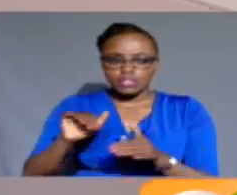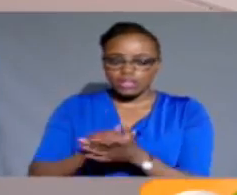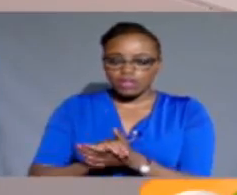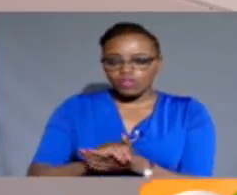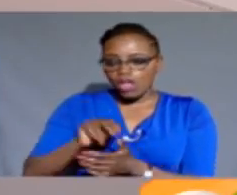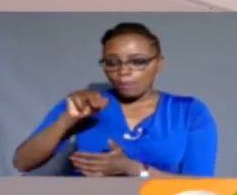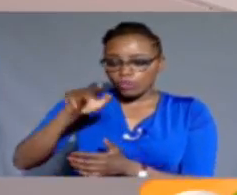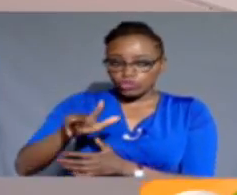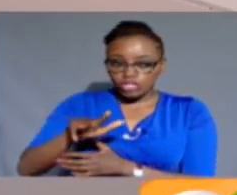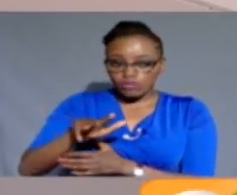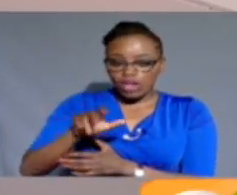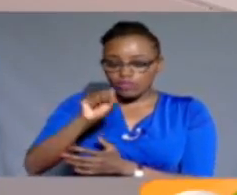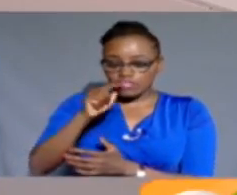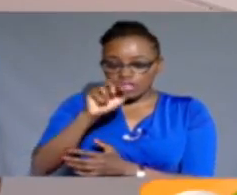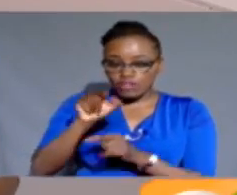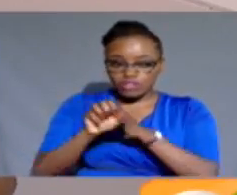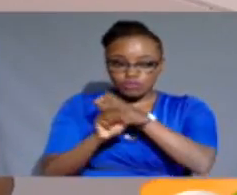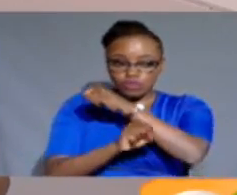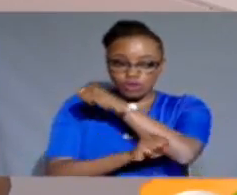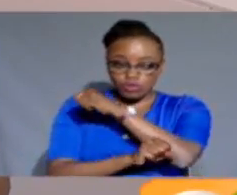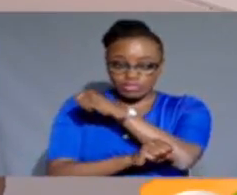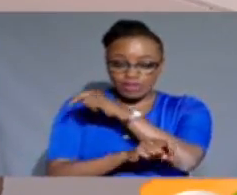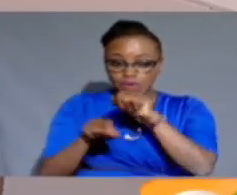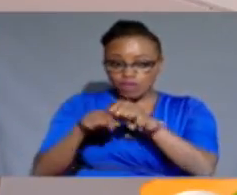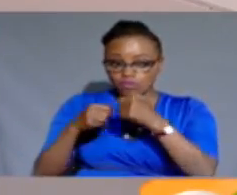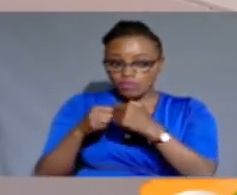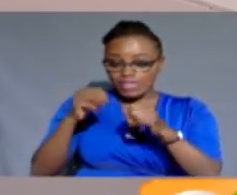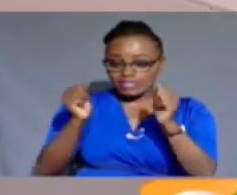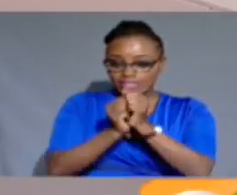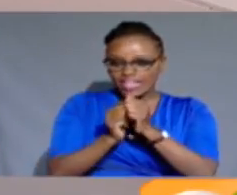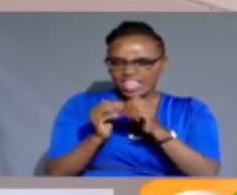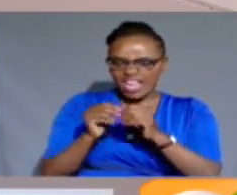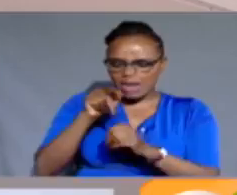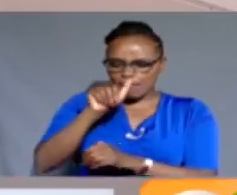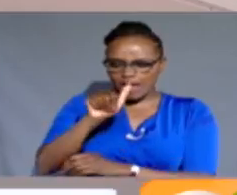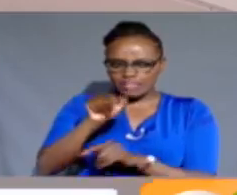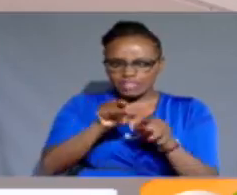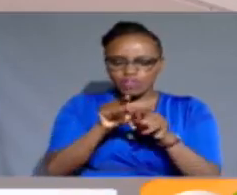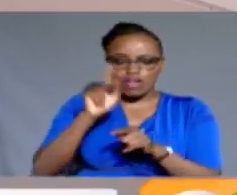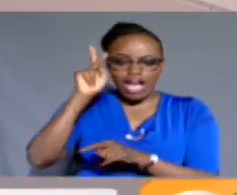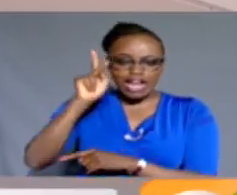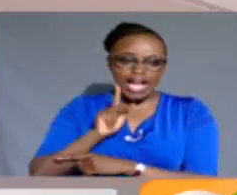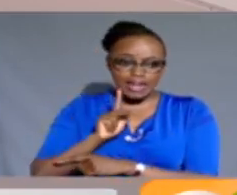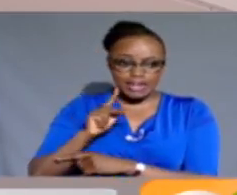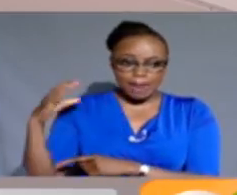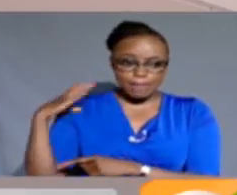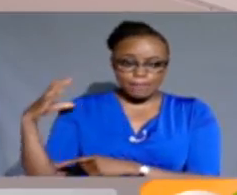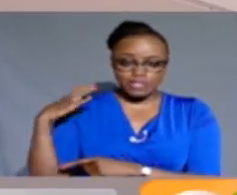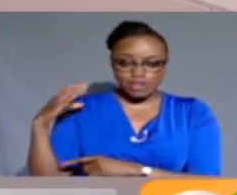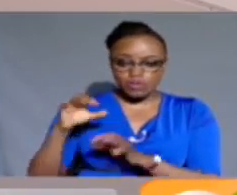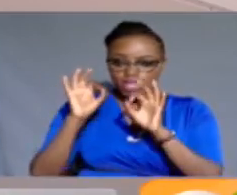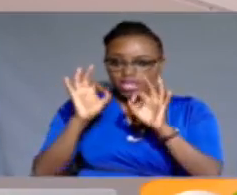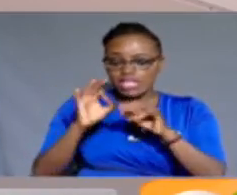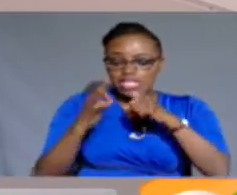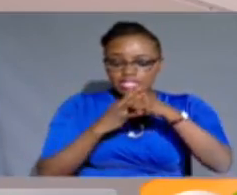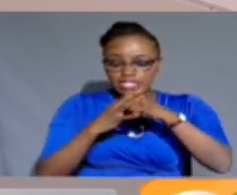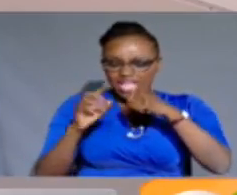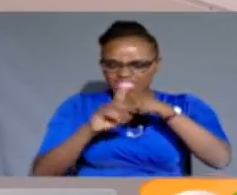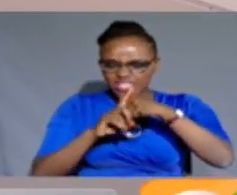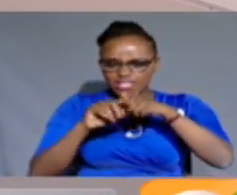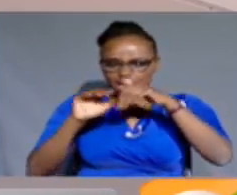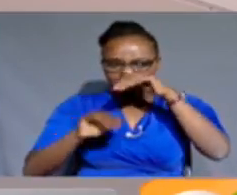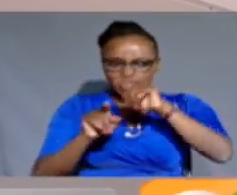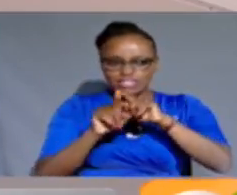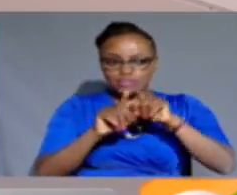Portuguese Stephen Ferreira backed up his record-breaking 10-under-par round of the current Masters with a brilliant 6-under-66